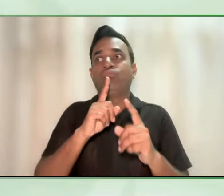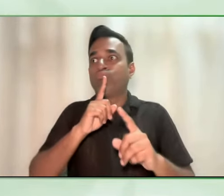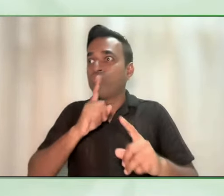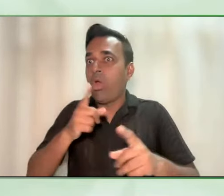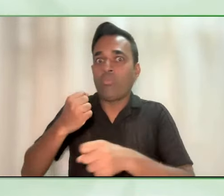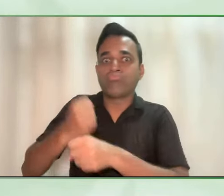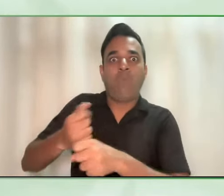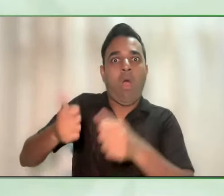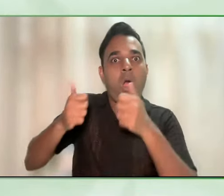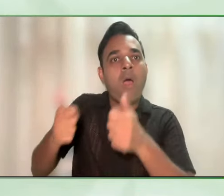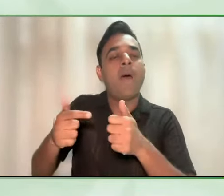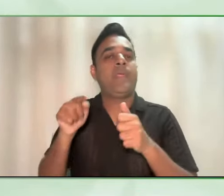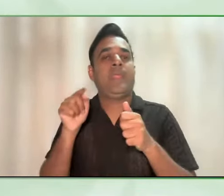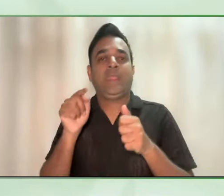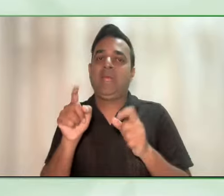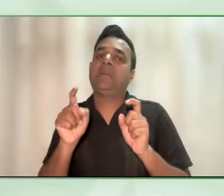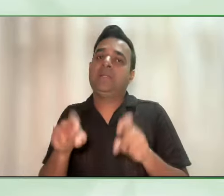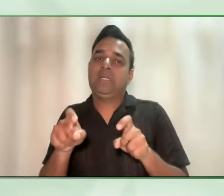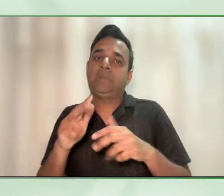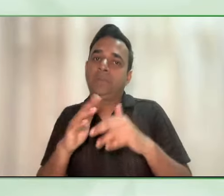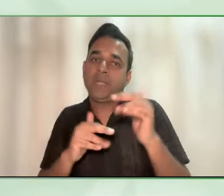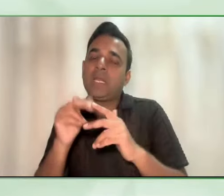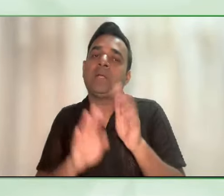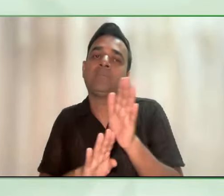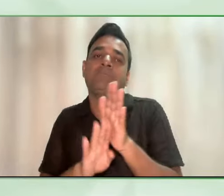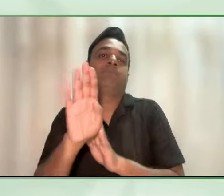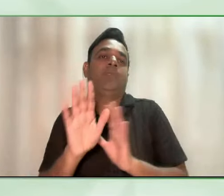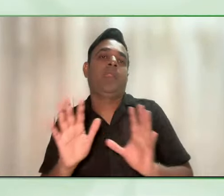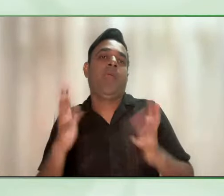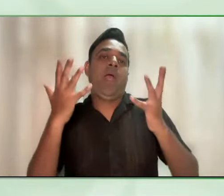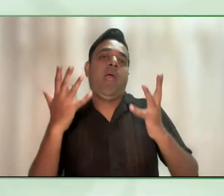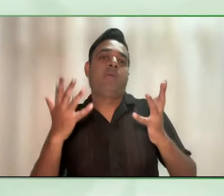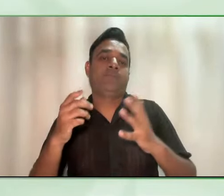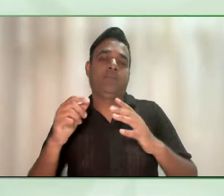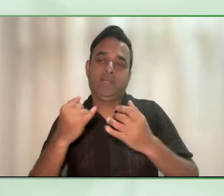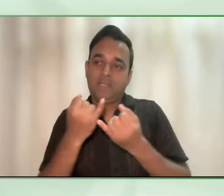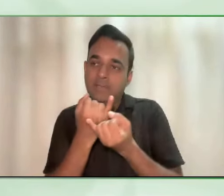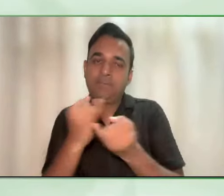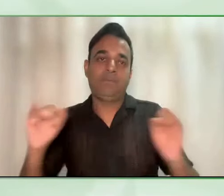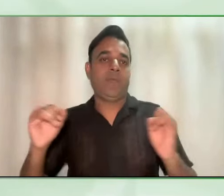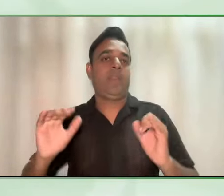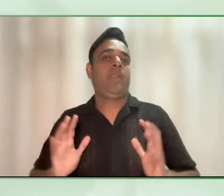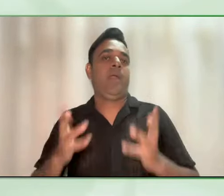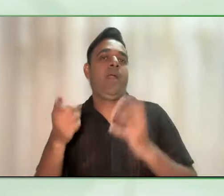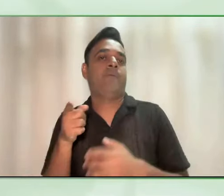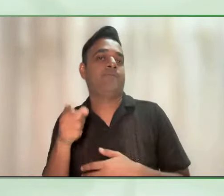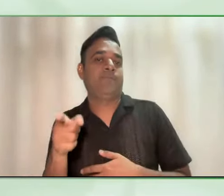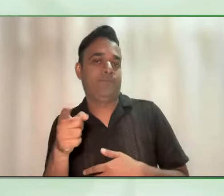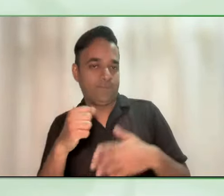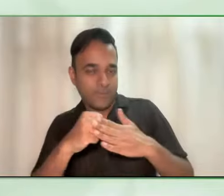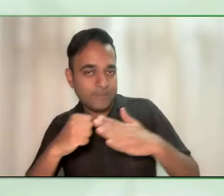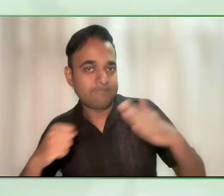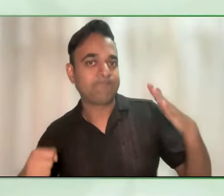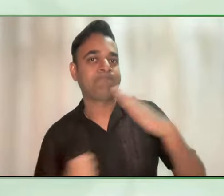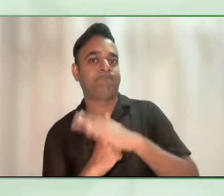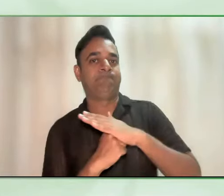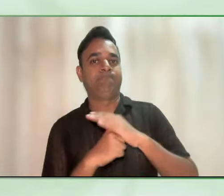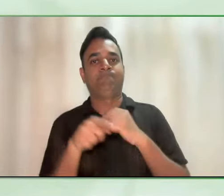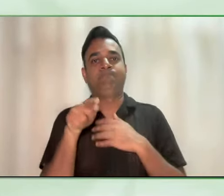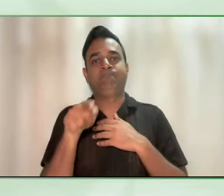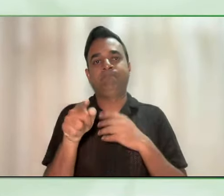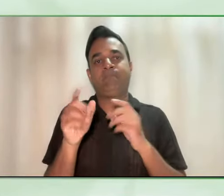you, Noemi. So, Javier, the BeWise Alliance, which actually has as its aim to